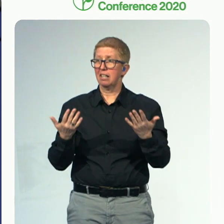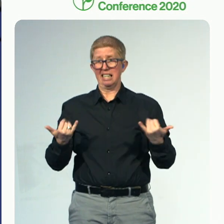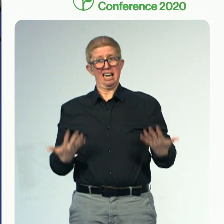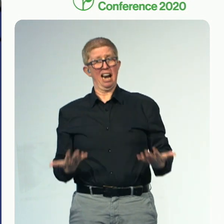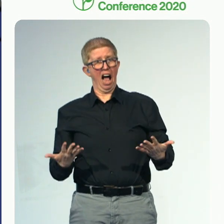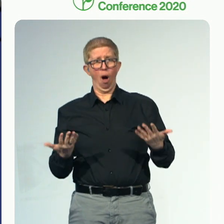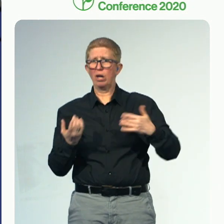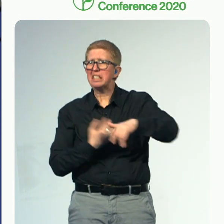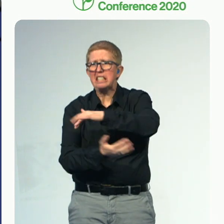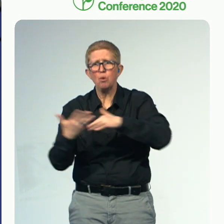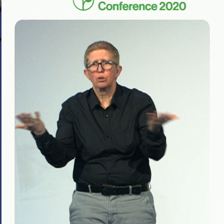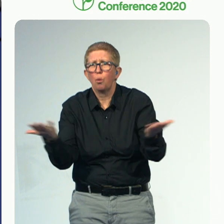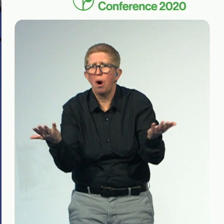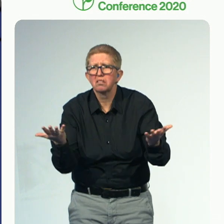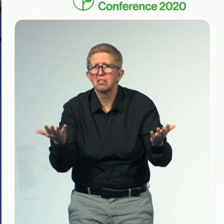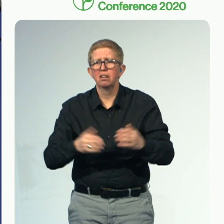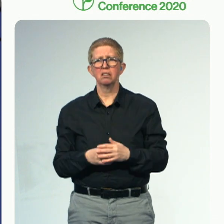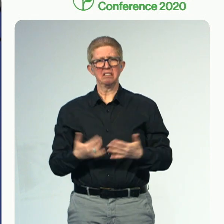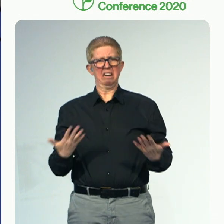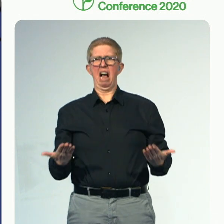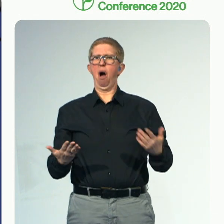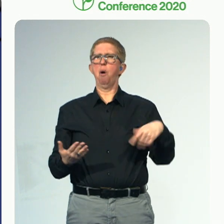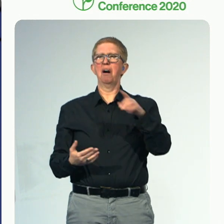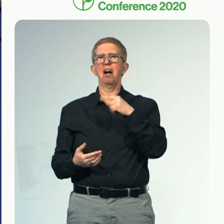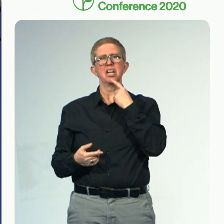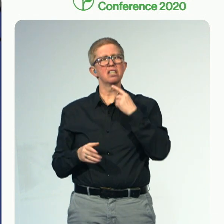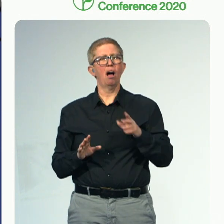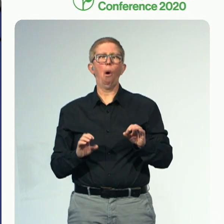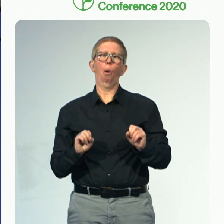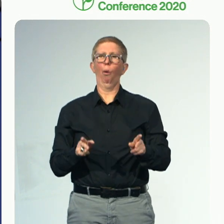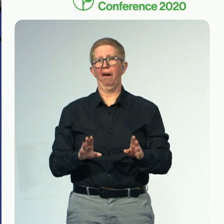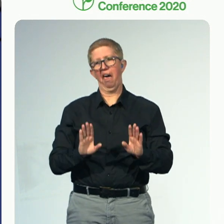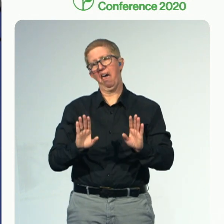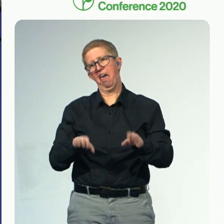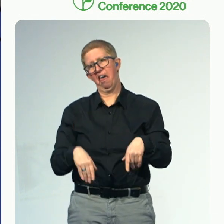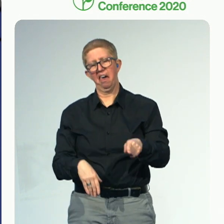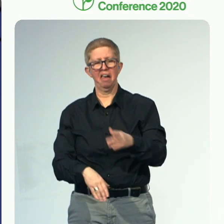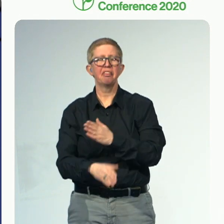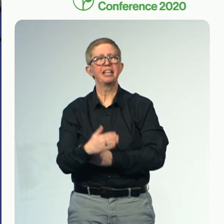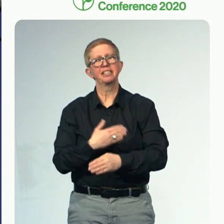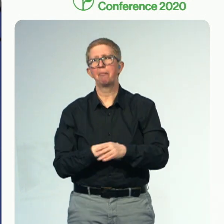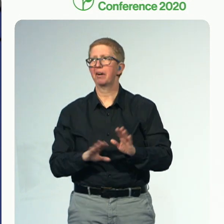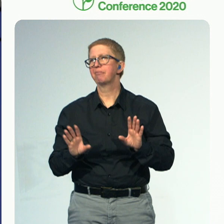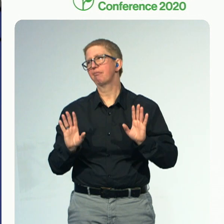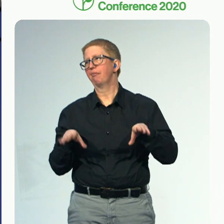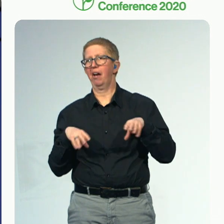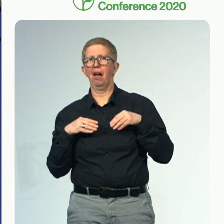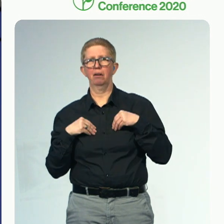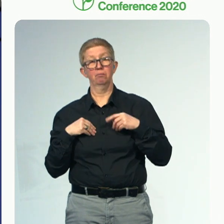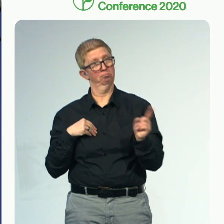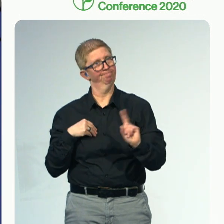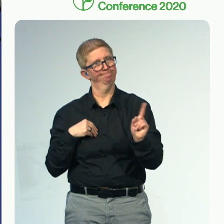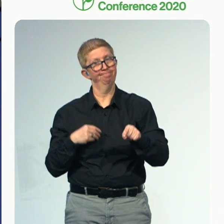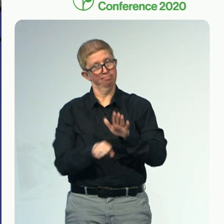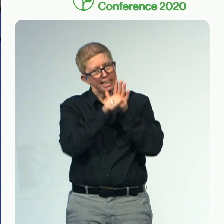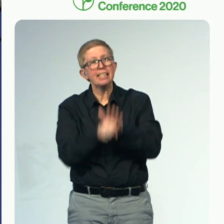got accustomed to accepting what I think is actually discriminatory. The intention has always